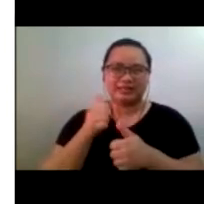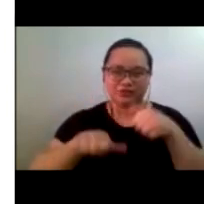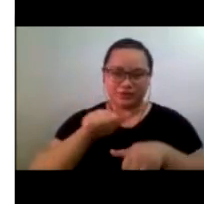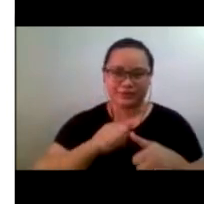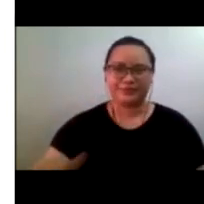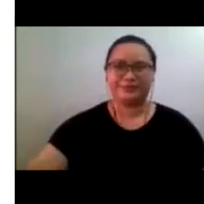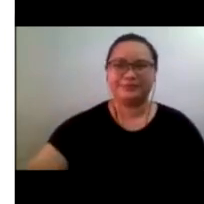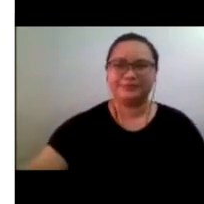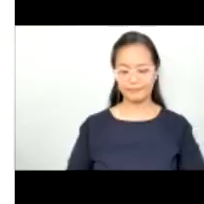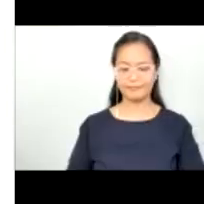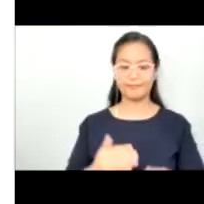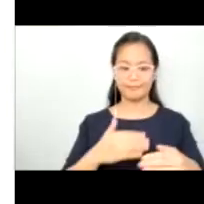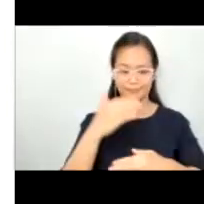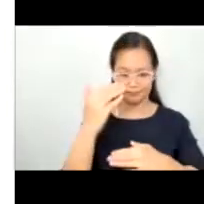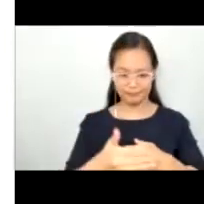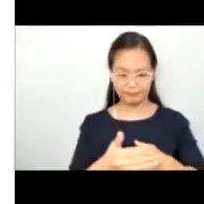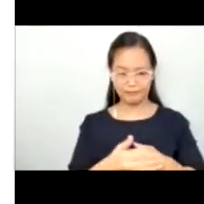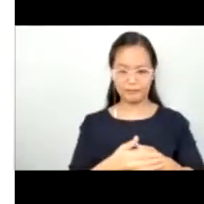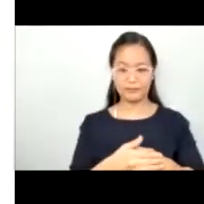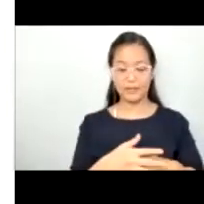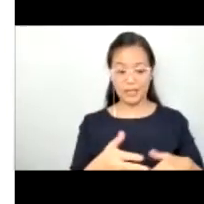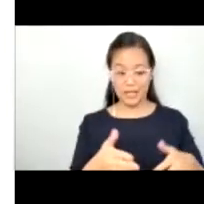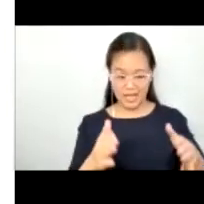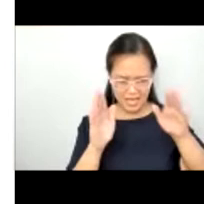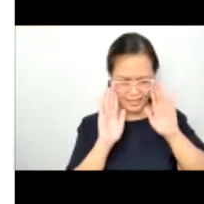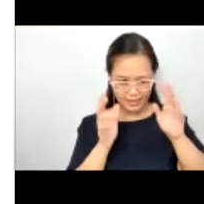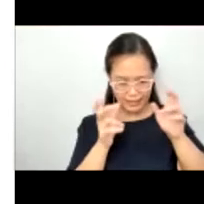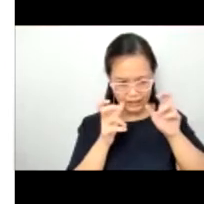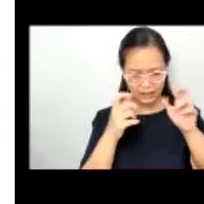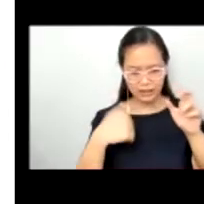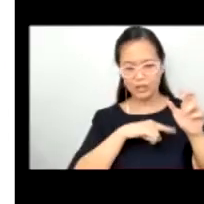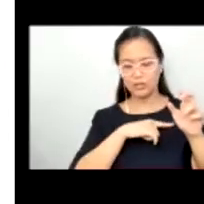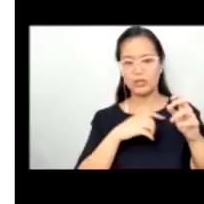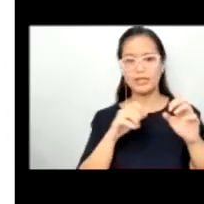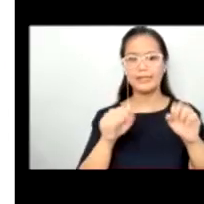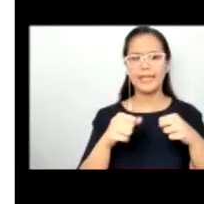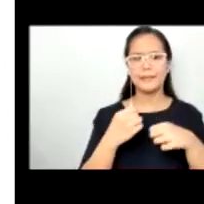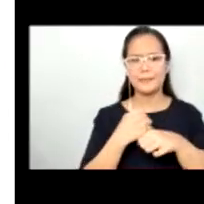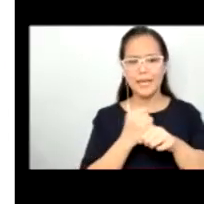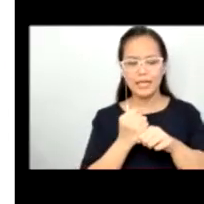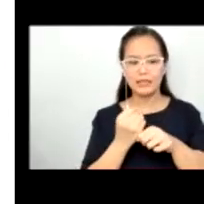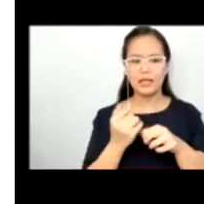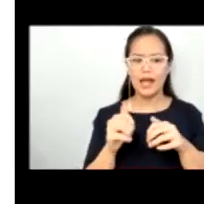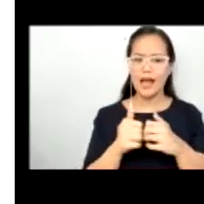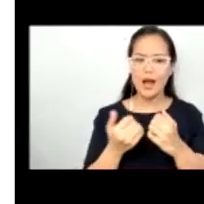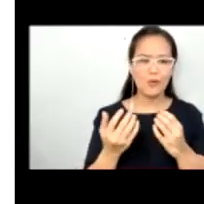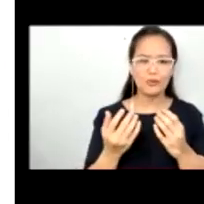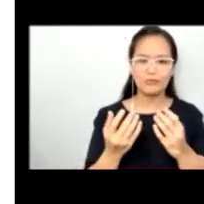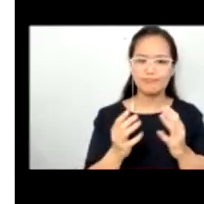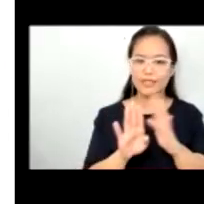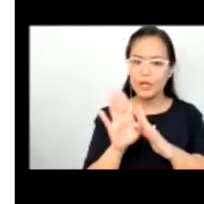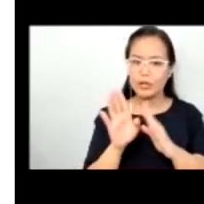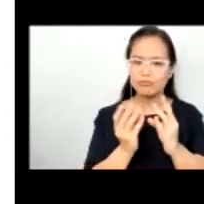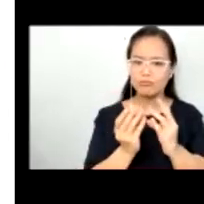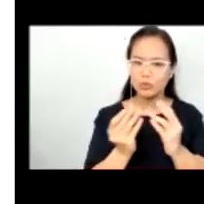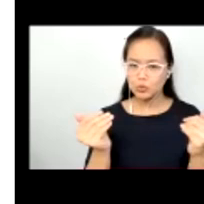by listening, we are able to develop solutions, and hopefully the solutions